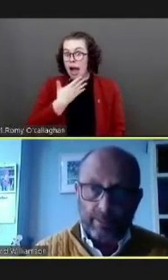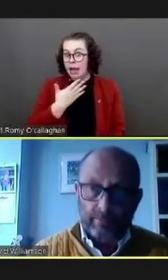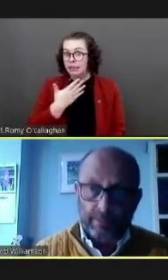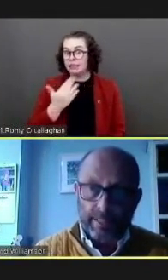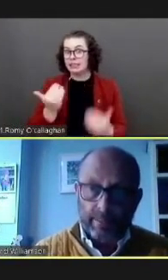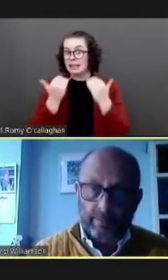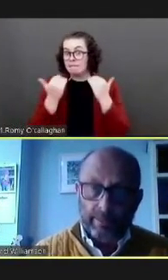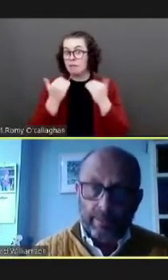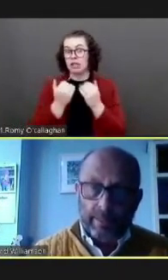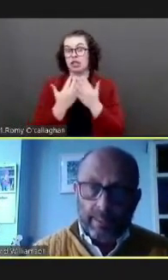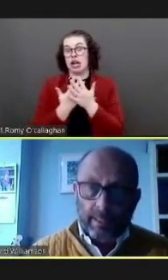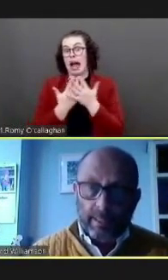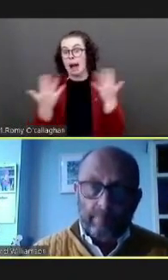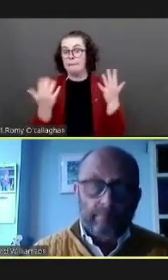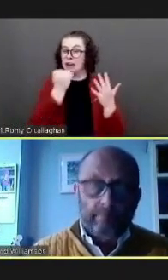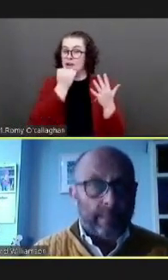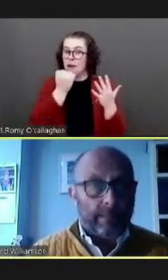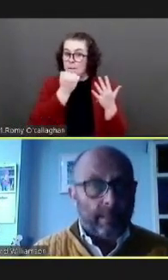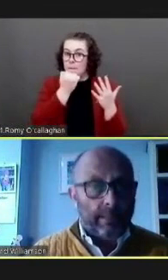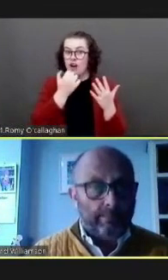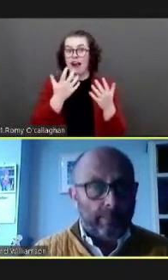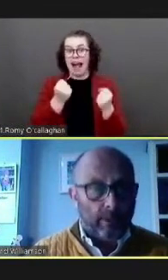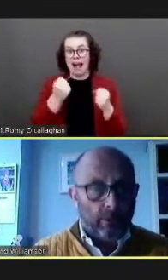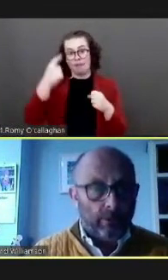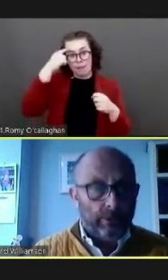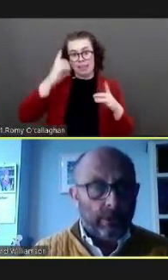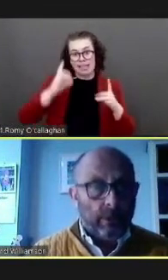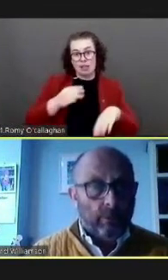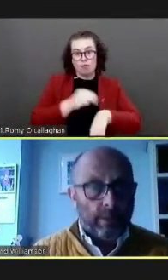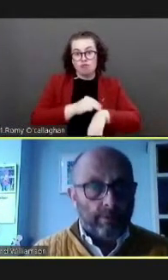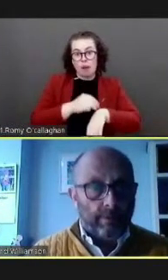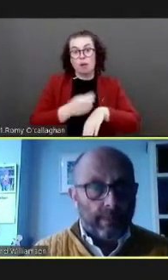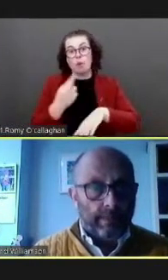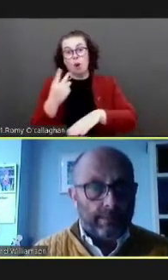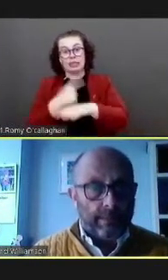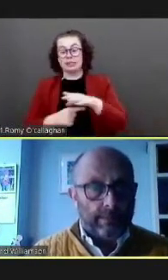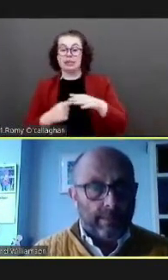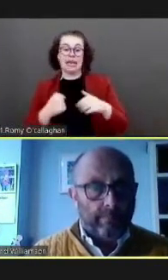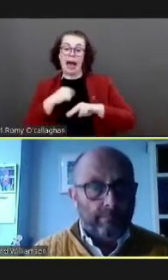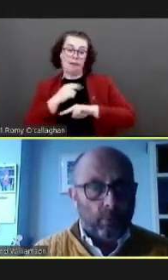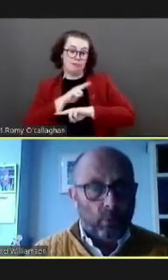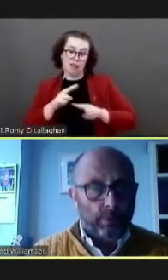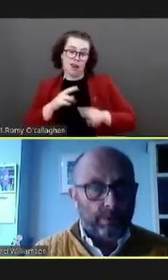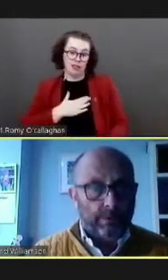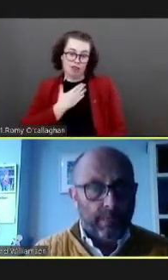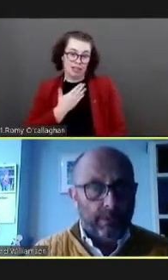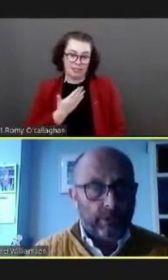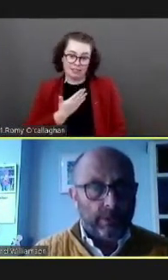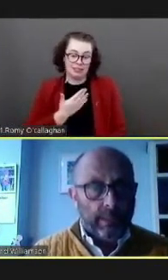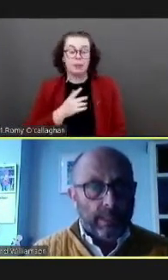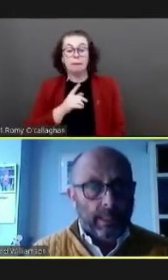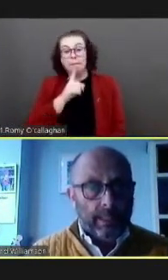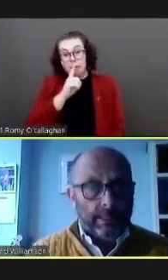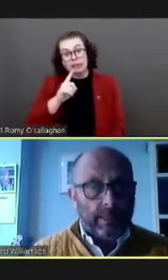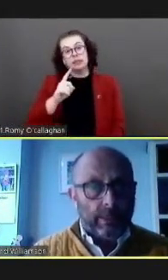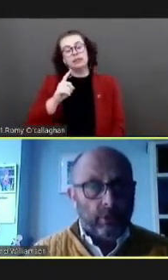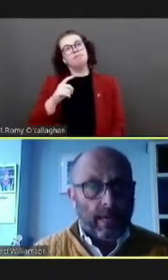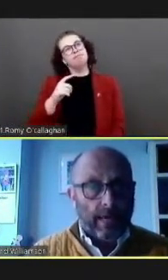people are coming up with now. But I suppose one of the things that's important to mention is that